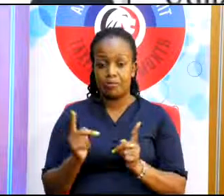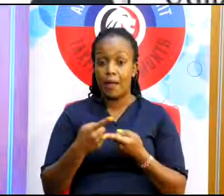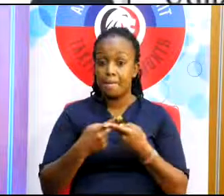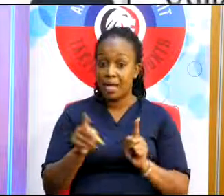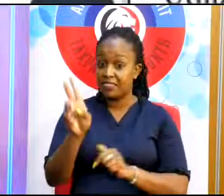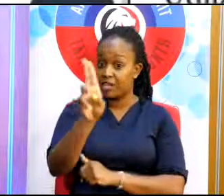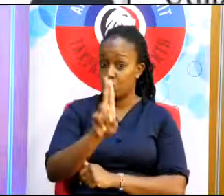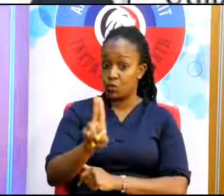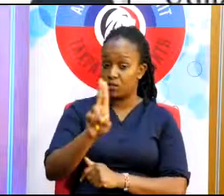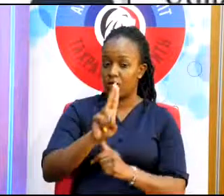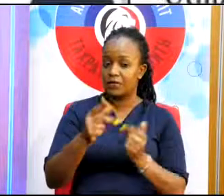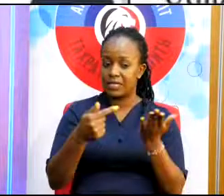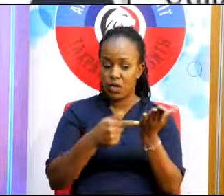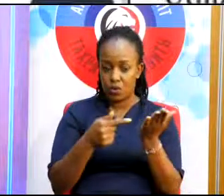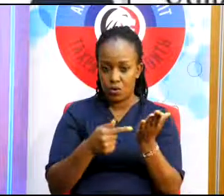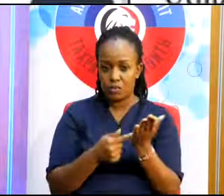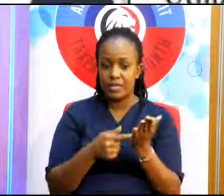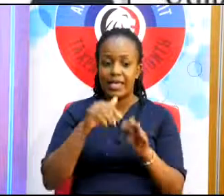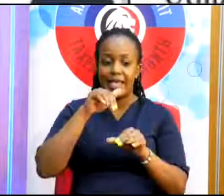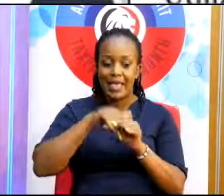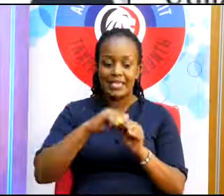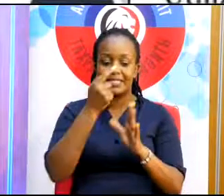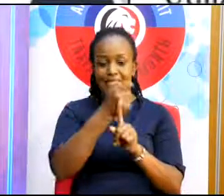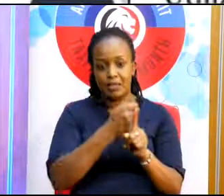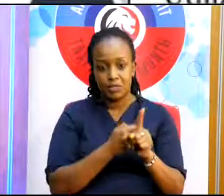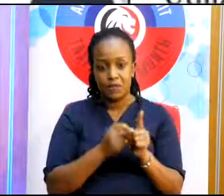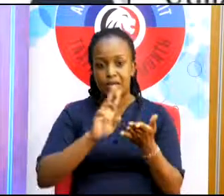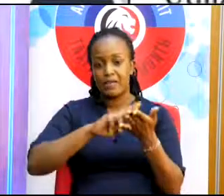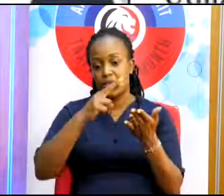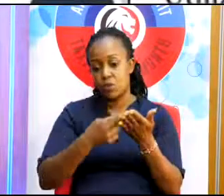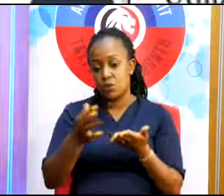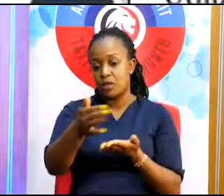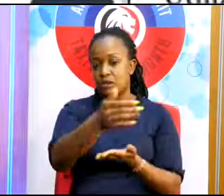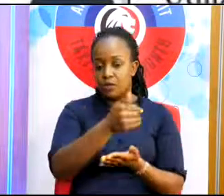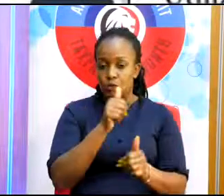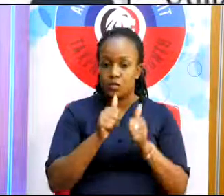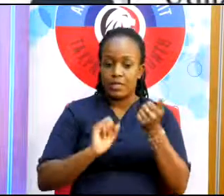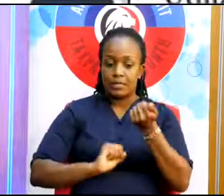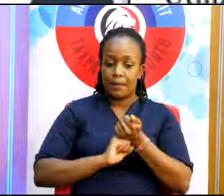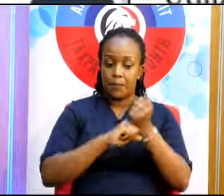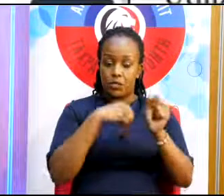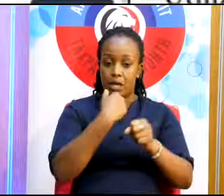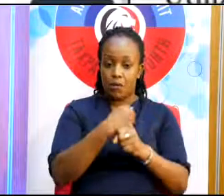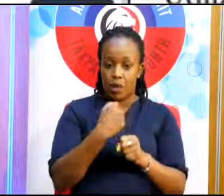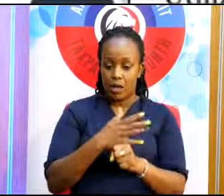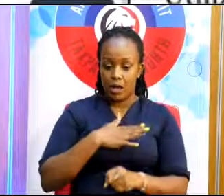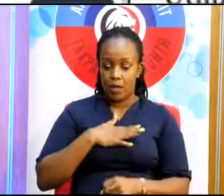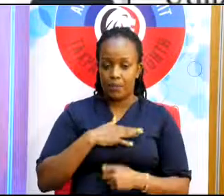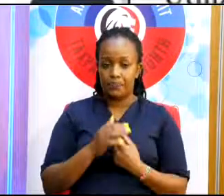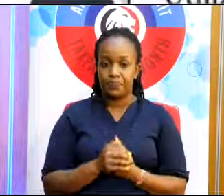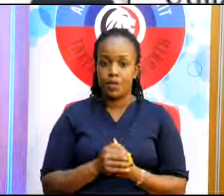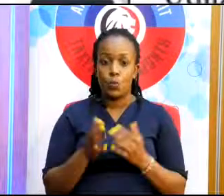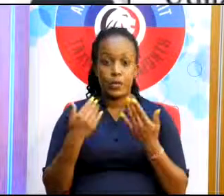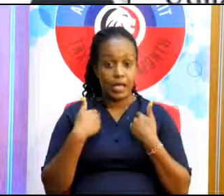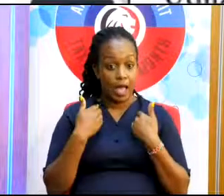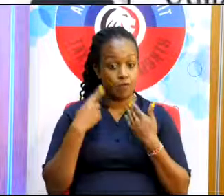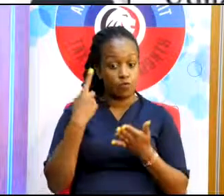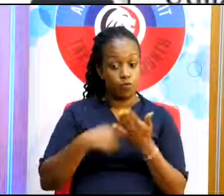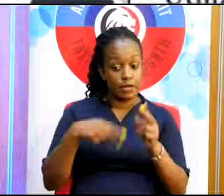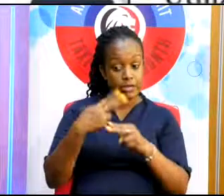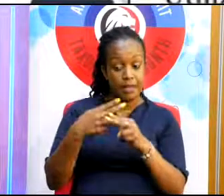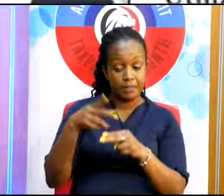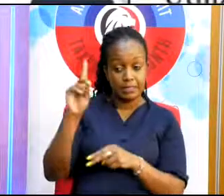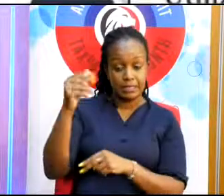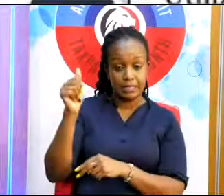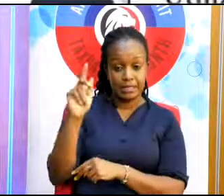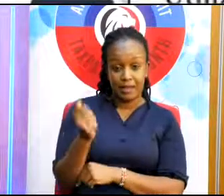that in terms of revenue collection that is going to support our work. We have what we call data-driven compliance. And